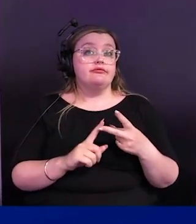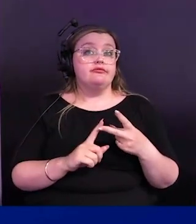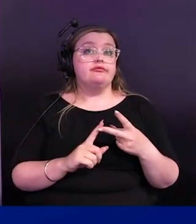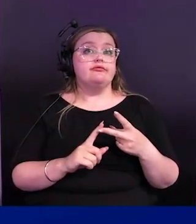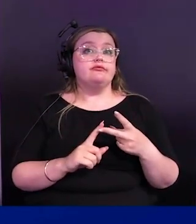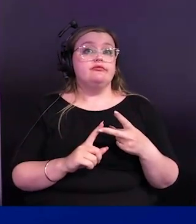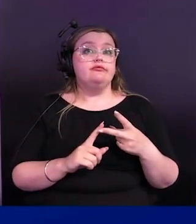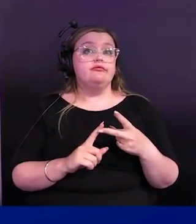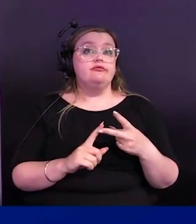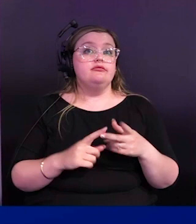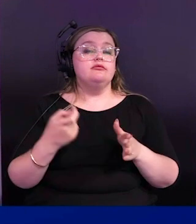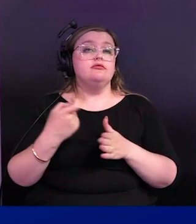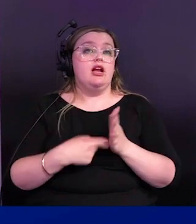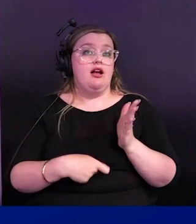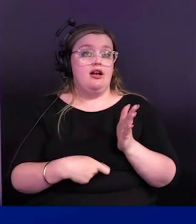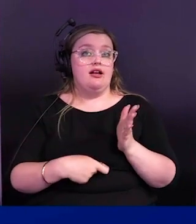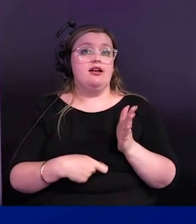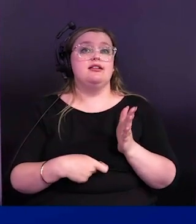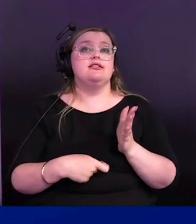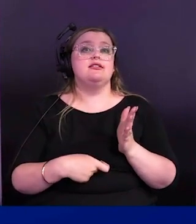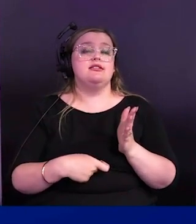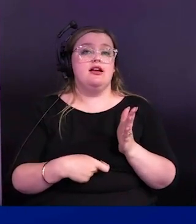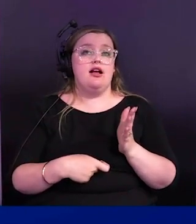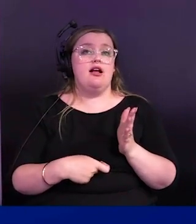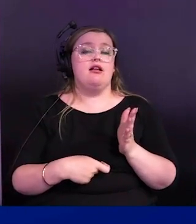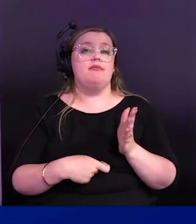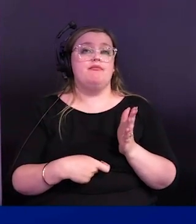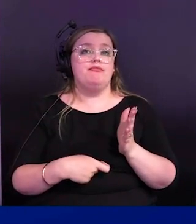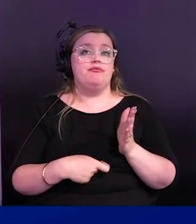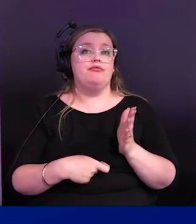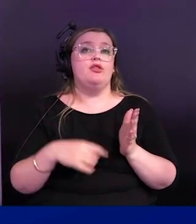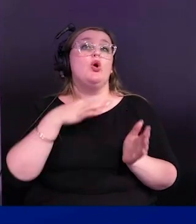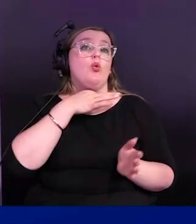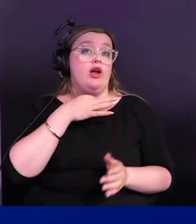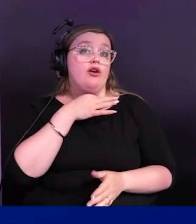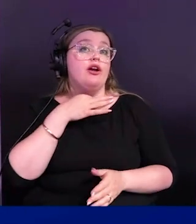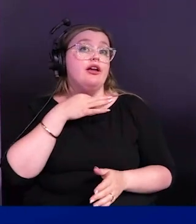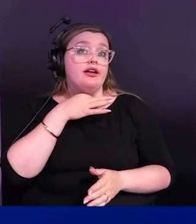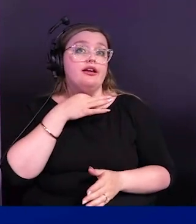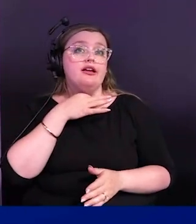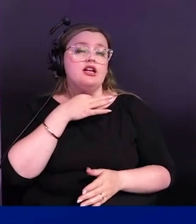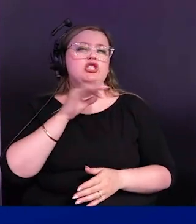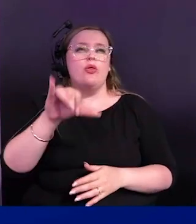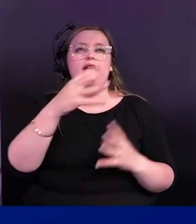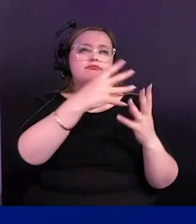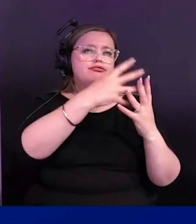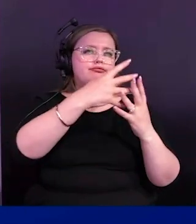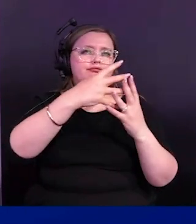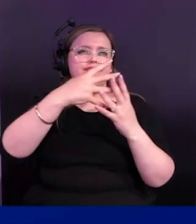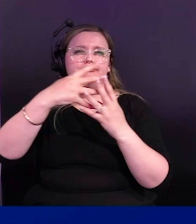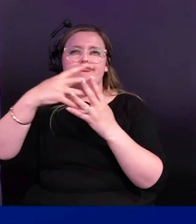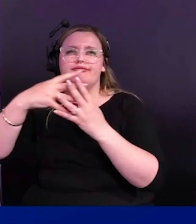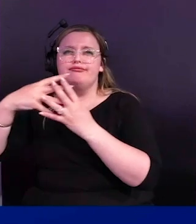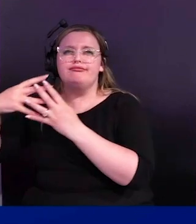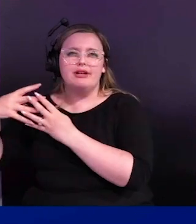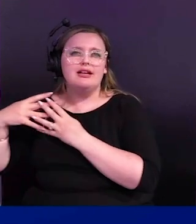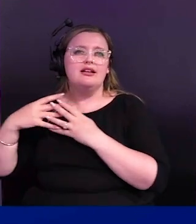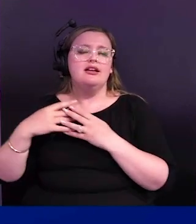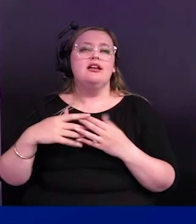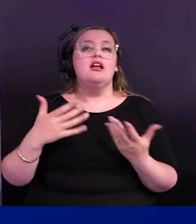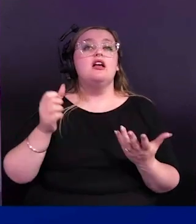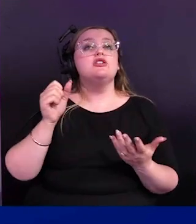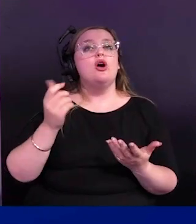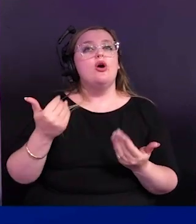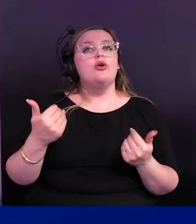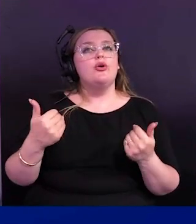from a pricing perspective is the query. So the scanned bytes as part of the query. So effectively, you have